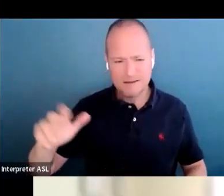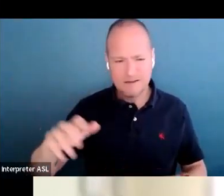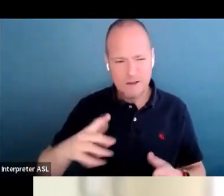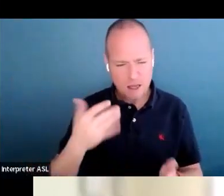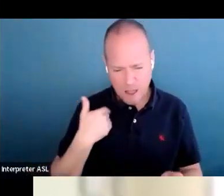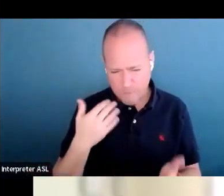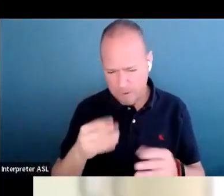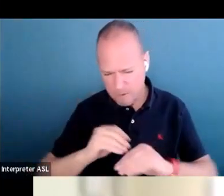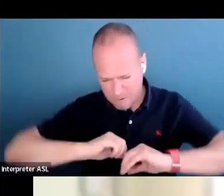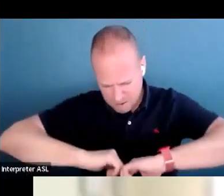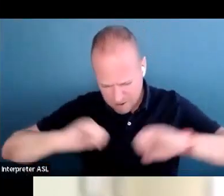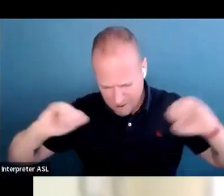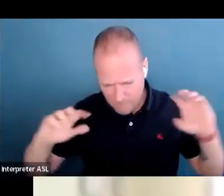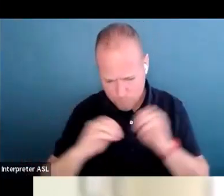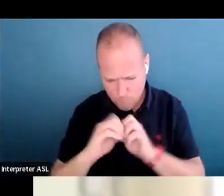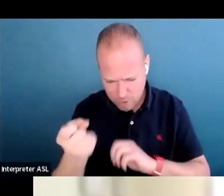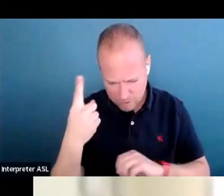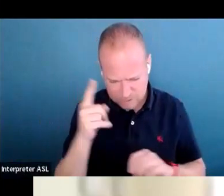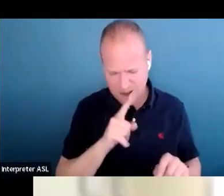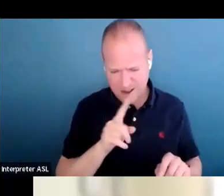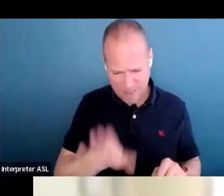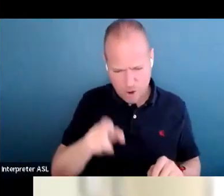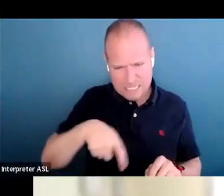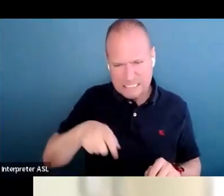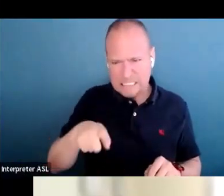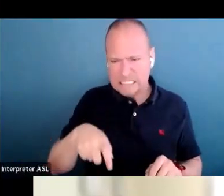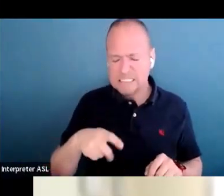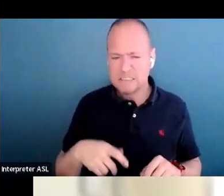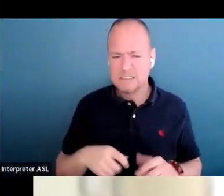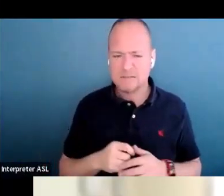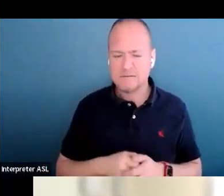of individuals with complex communication needs.